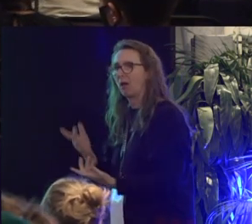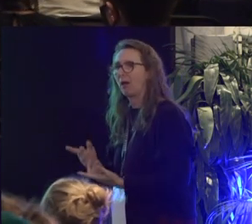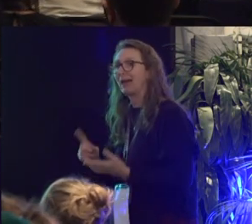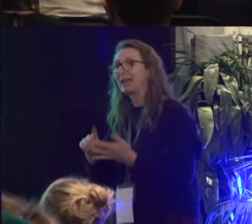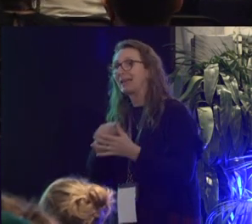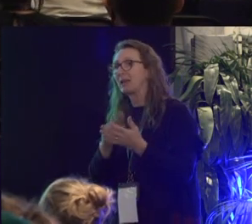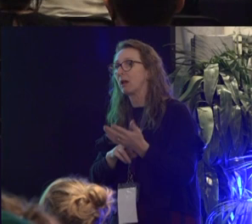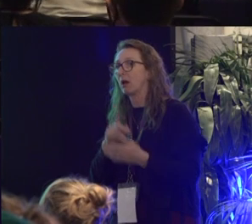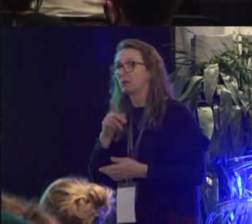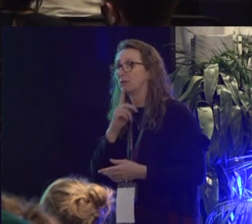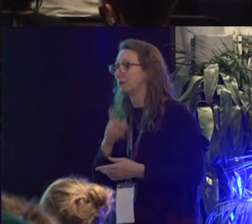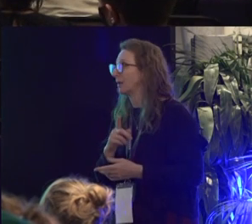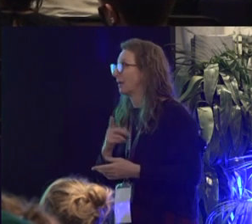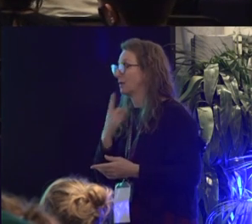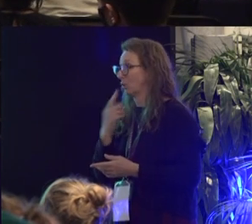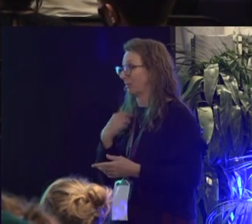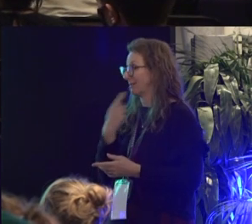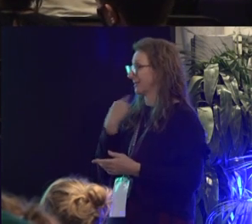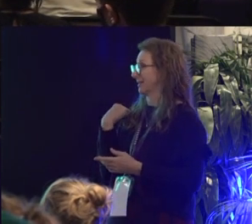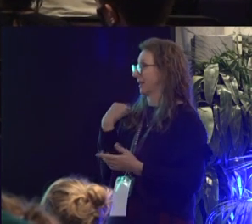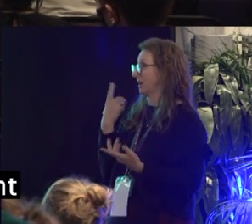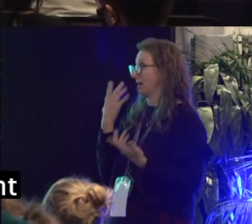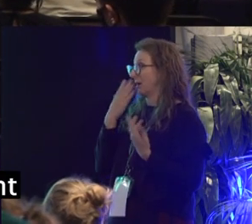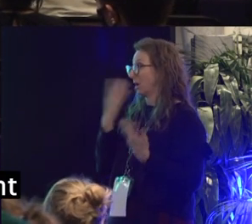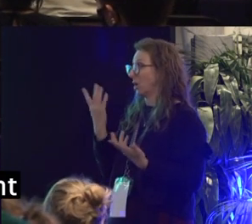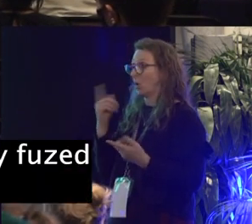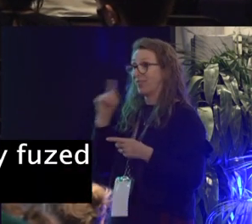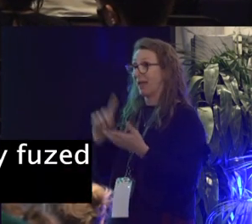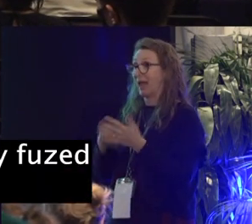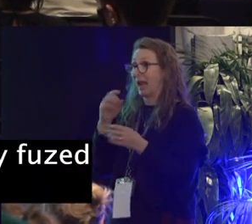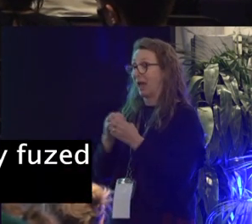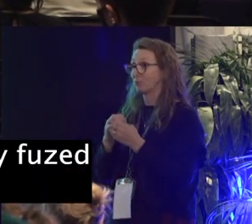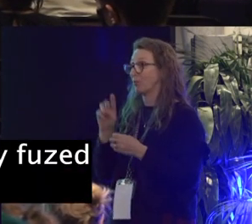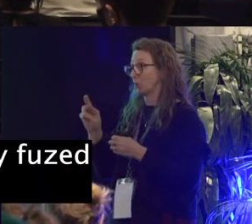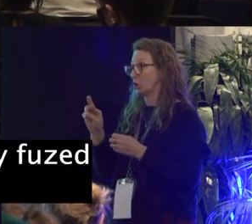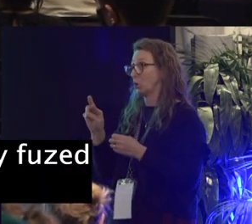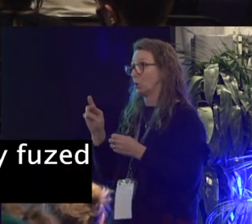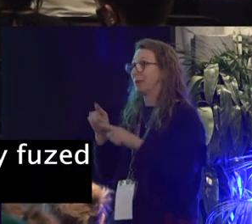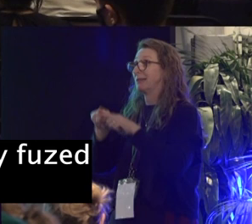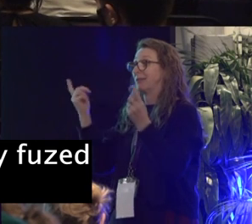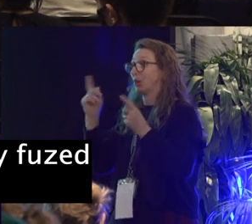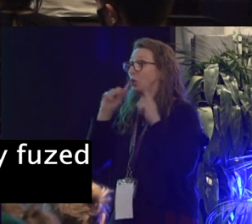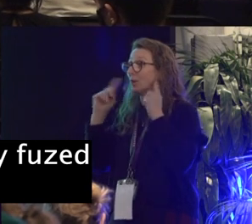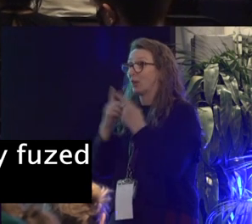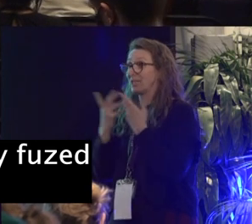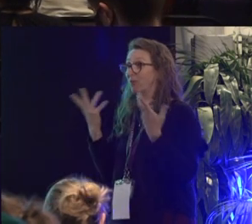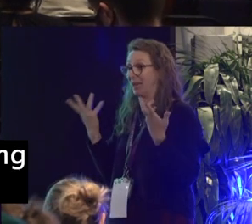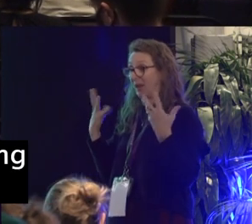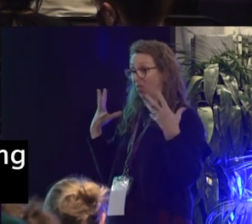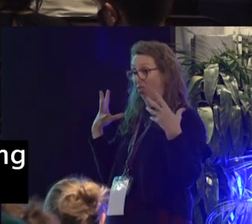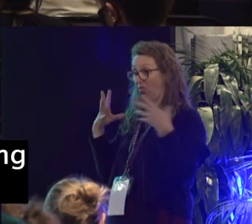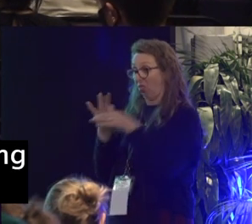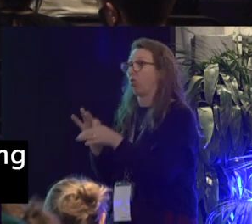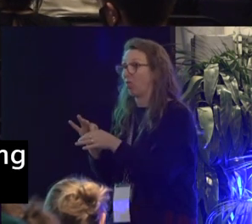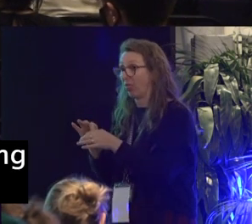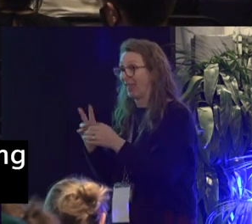Ian Gilchrist and Dano told me yesterday, I never knew. Their labs from two different universities have kind of basically fused in the last 2 years, and